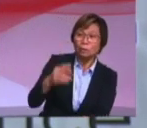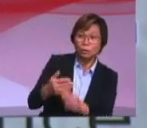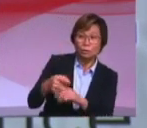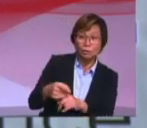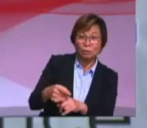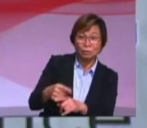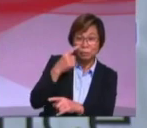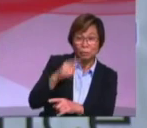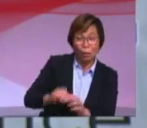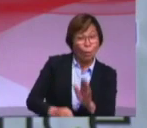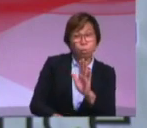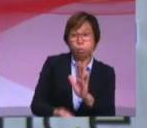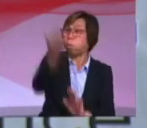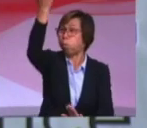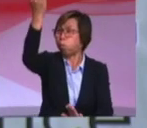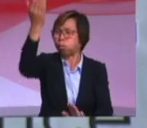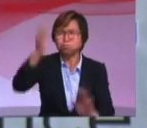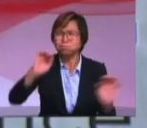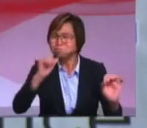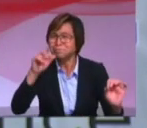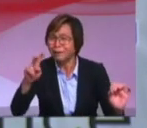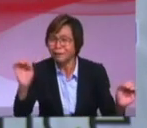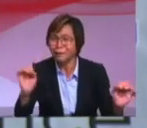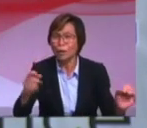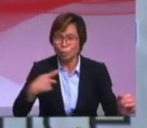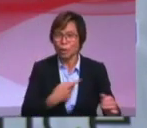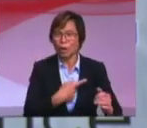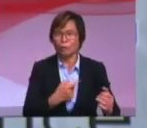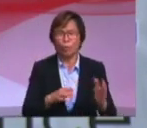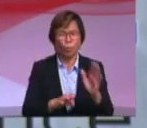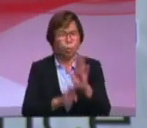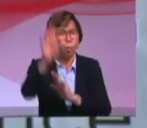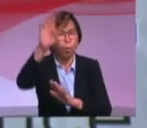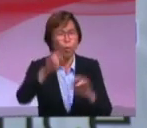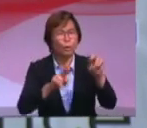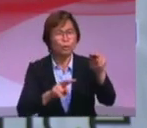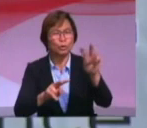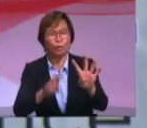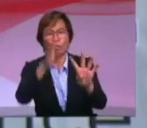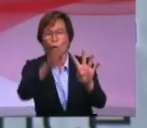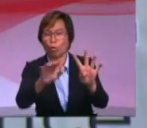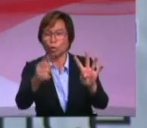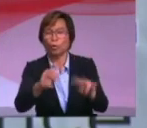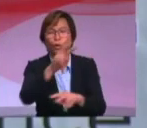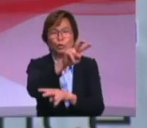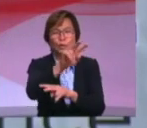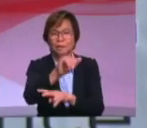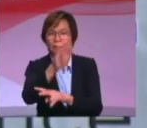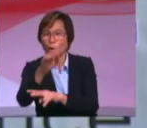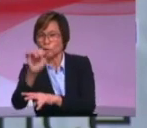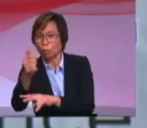seen an exponential search of cases uh we do have a search of cases on the 24th of october 26th of